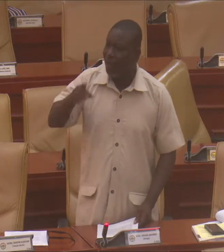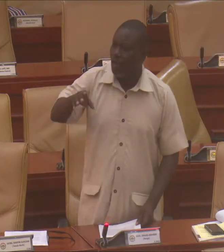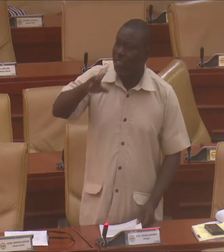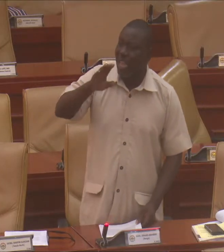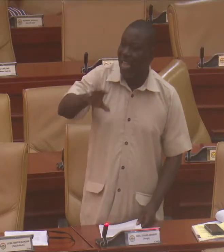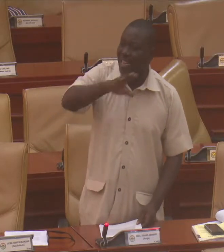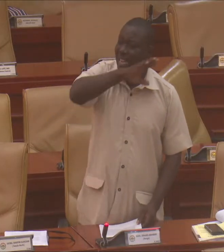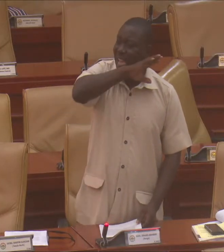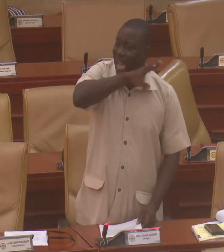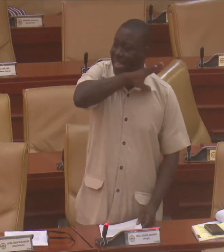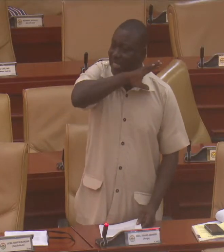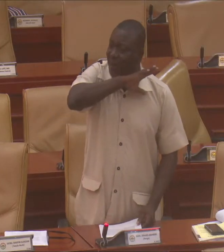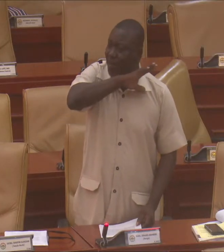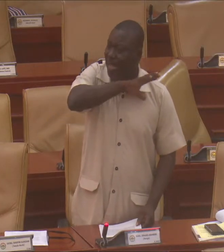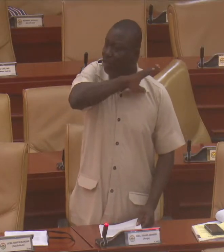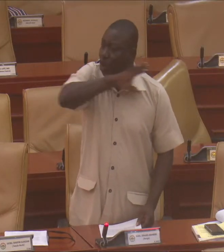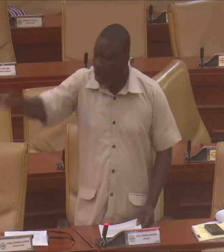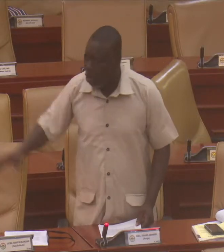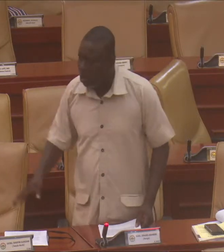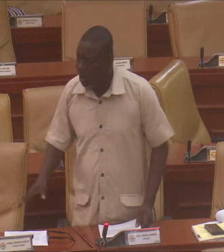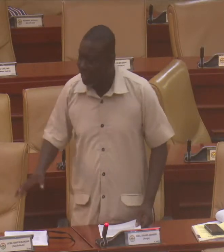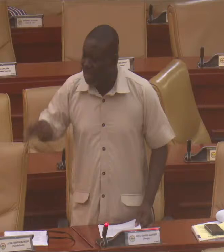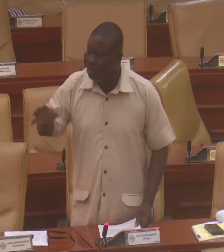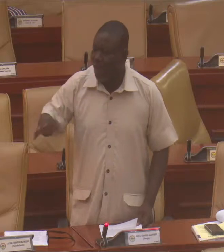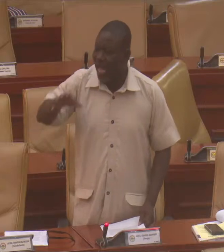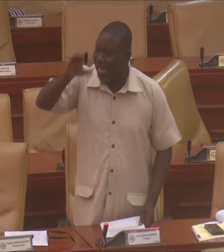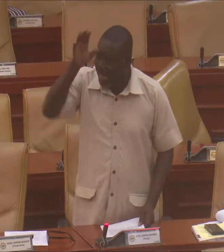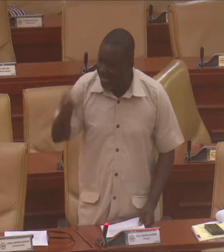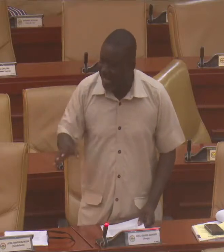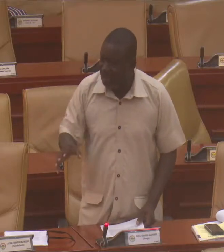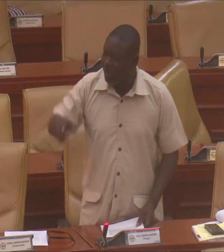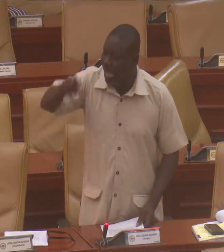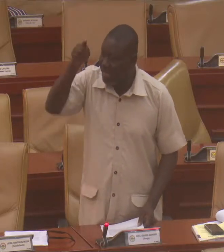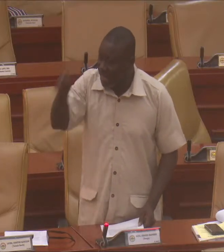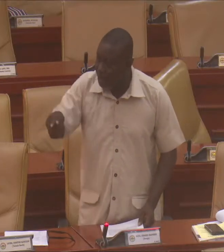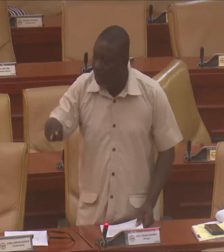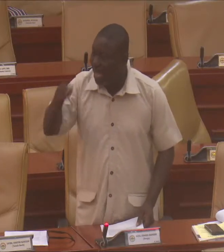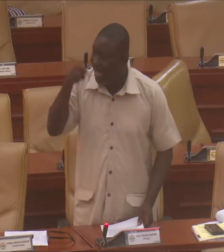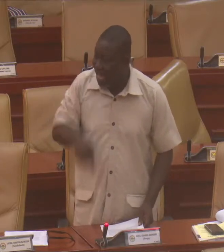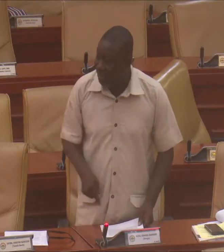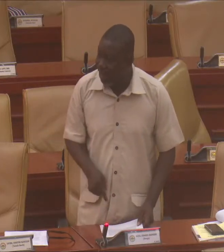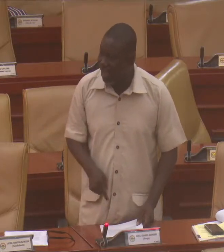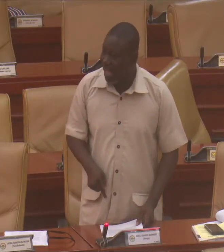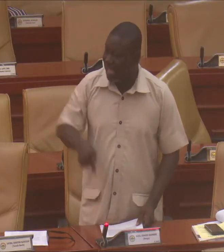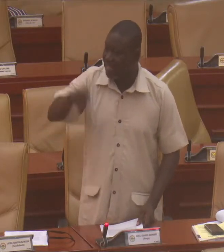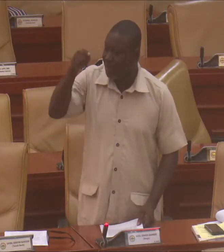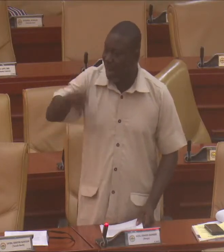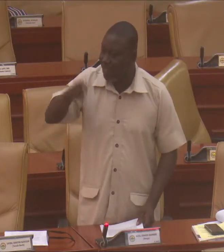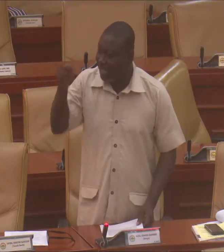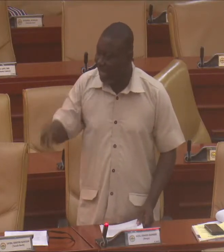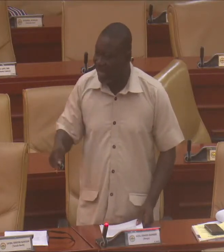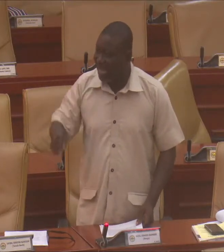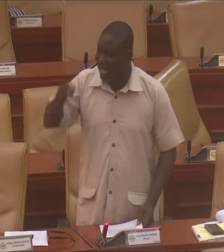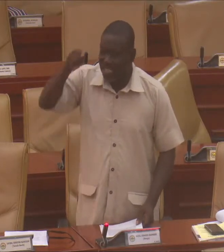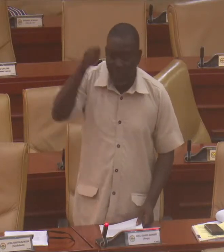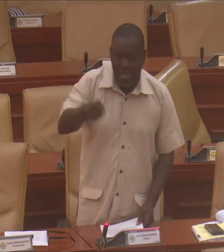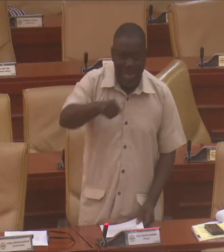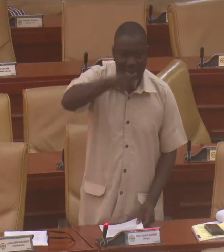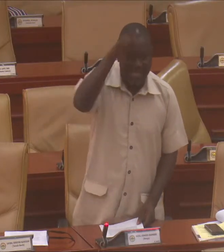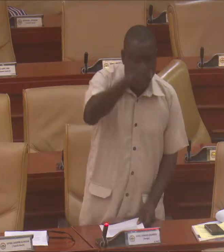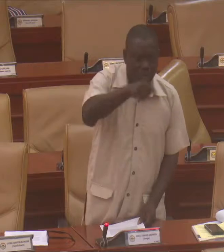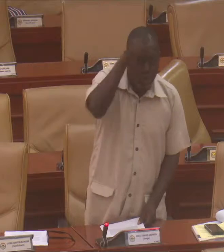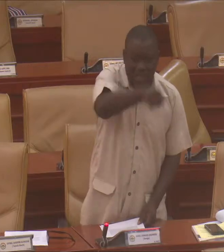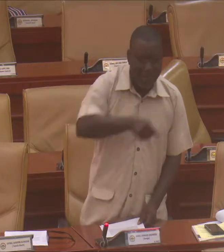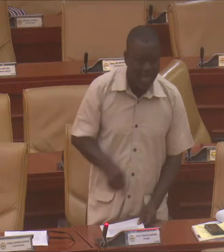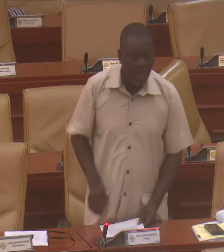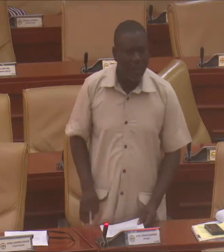have used any item at all that you are allergic to the example I gave as private jet. Doesn't mean that I